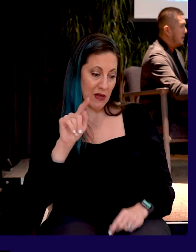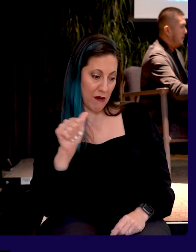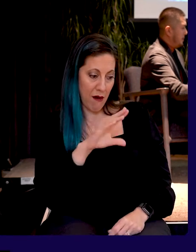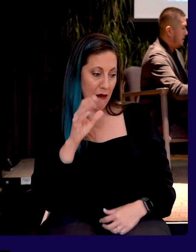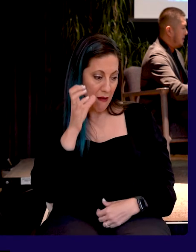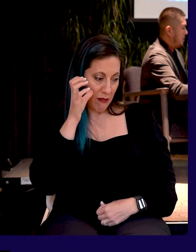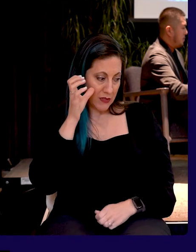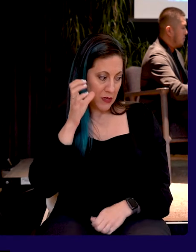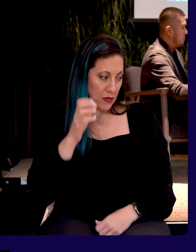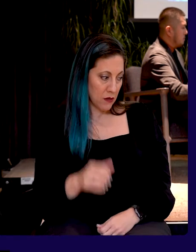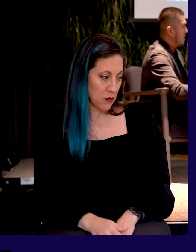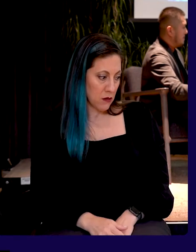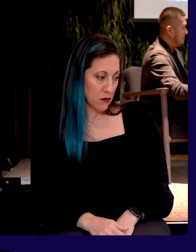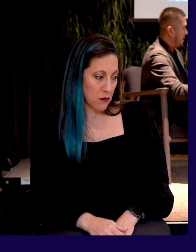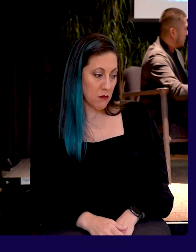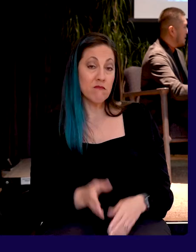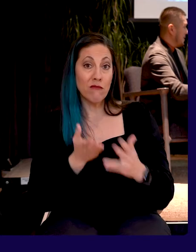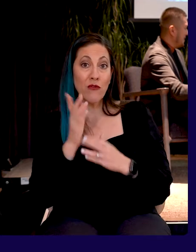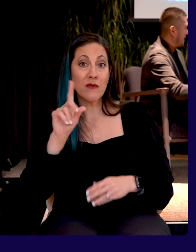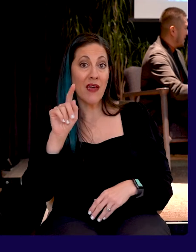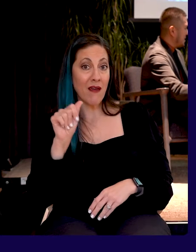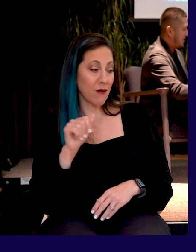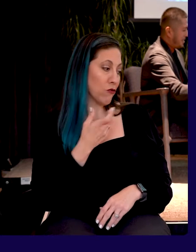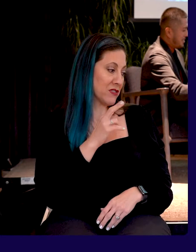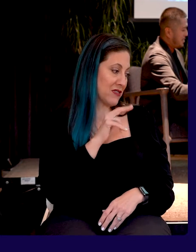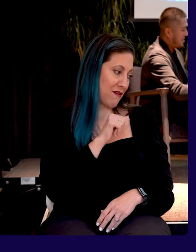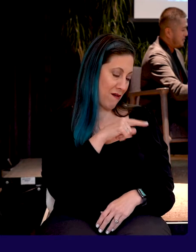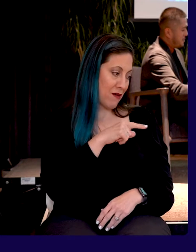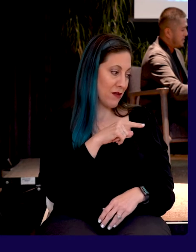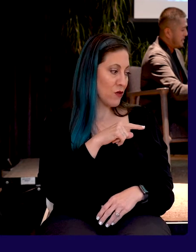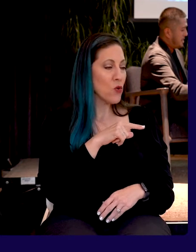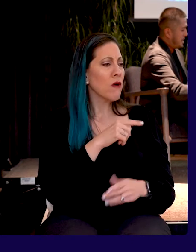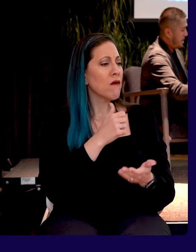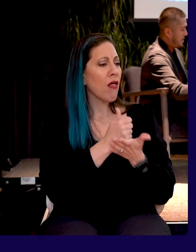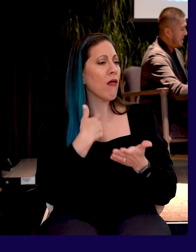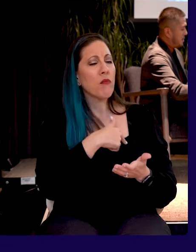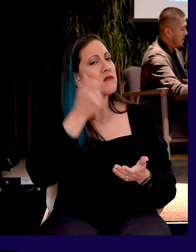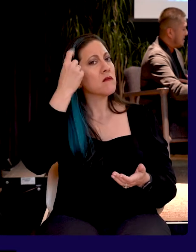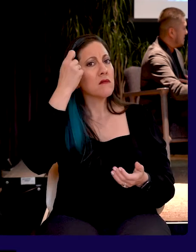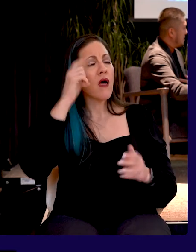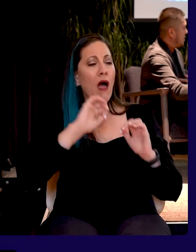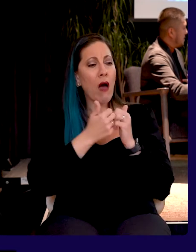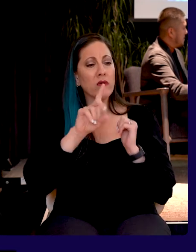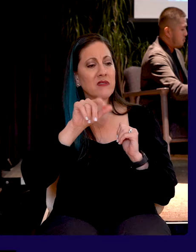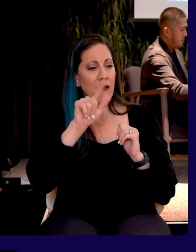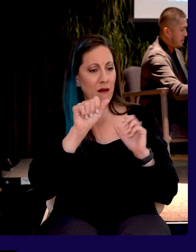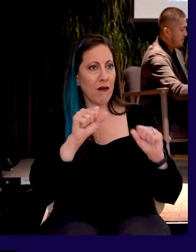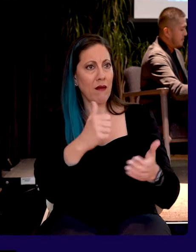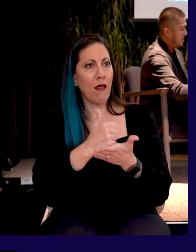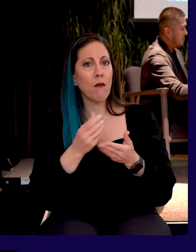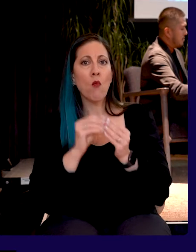listening through data, Christina, could you connect the dots for us as to how data can help us